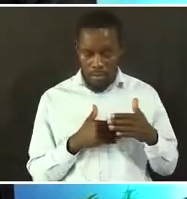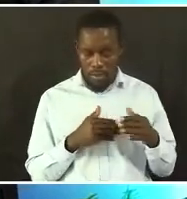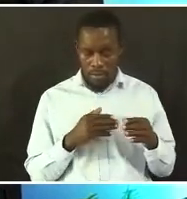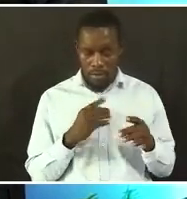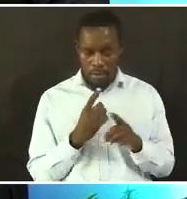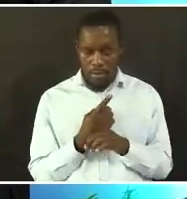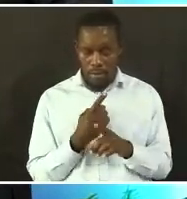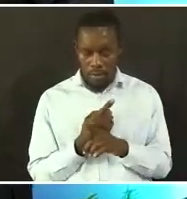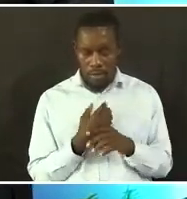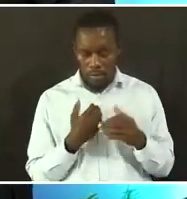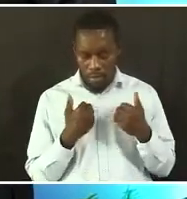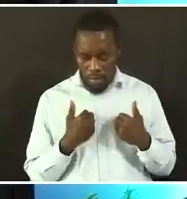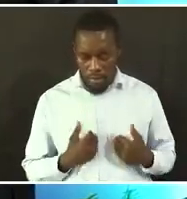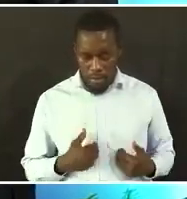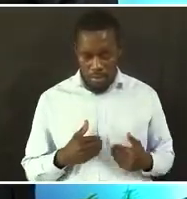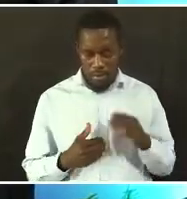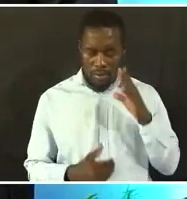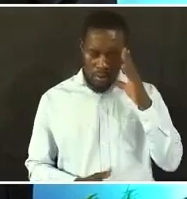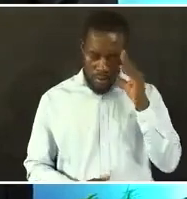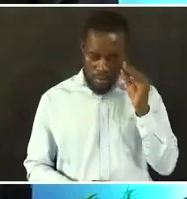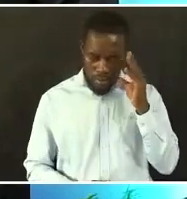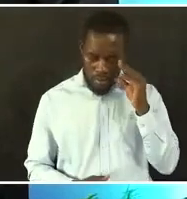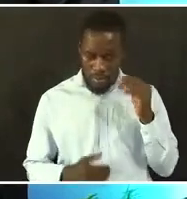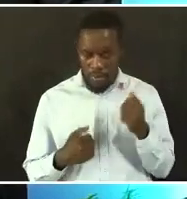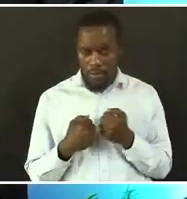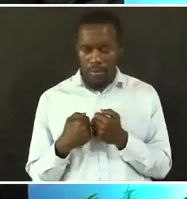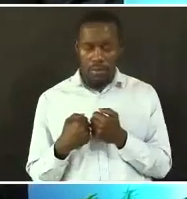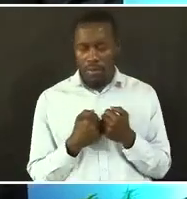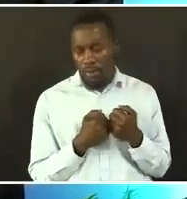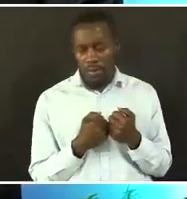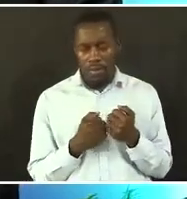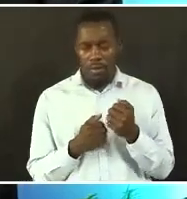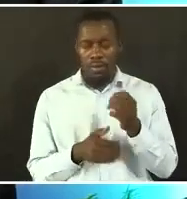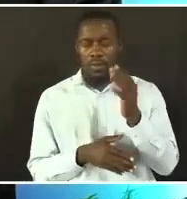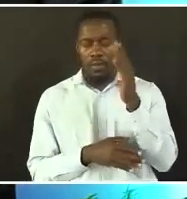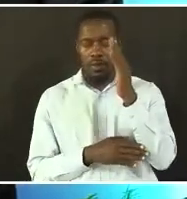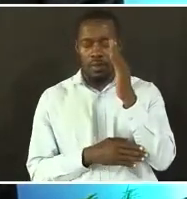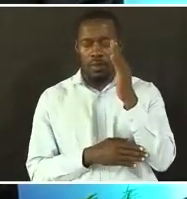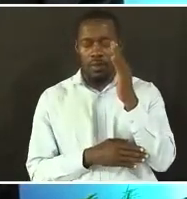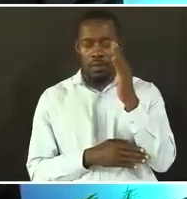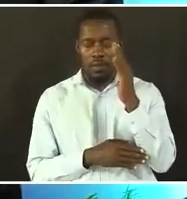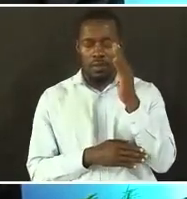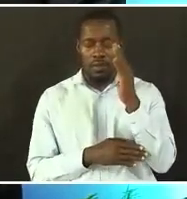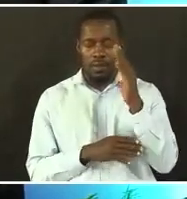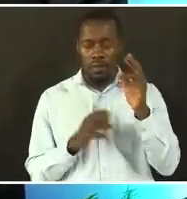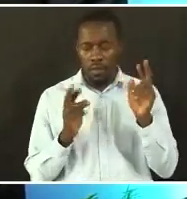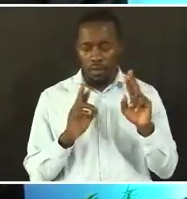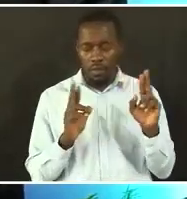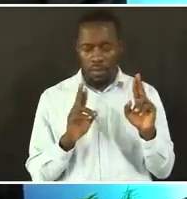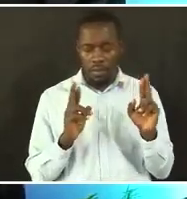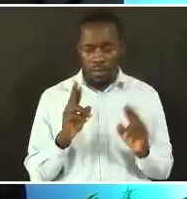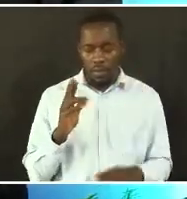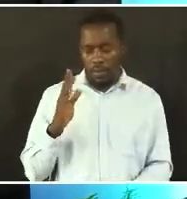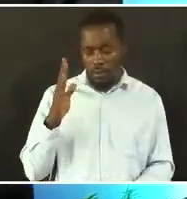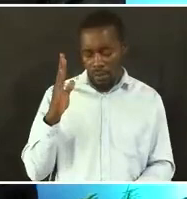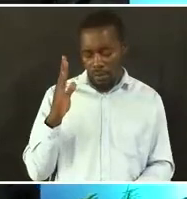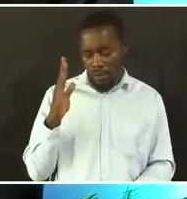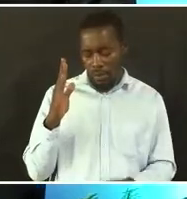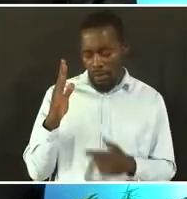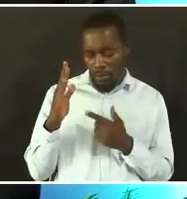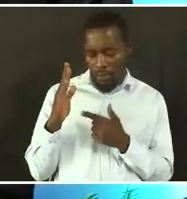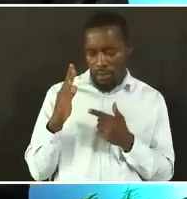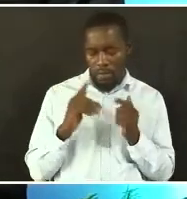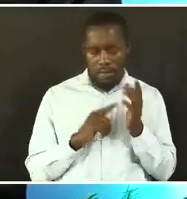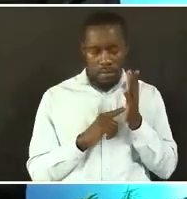this world has brought before them. And so, God, please, we are lifting our hands. We want to be co-workers with you.